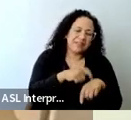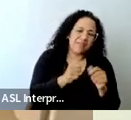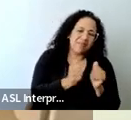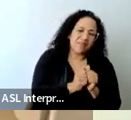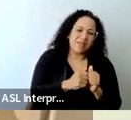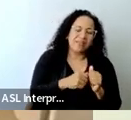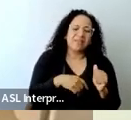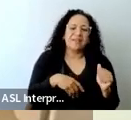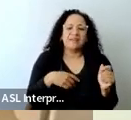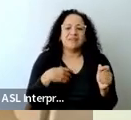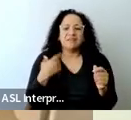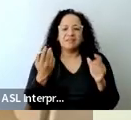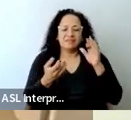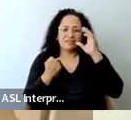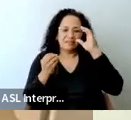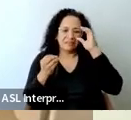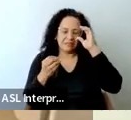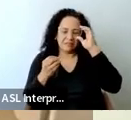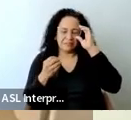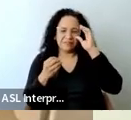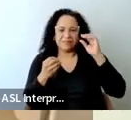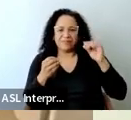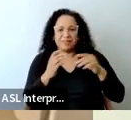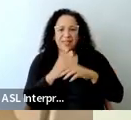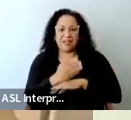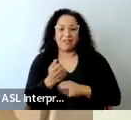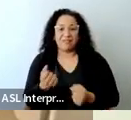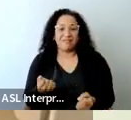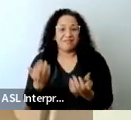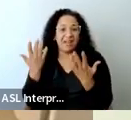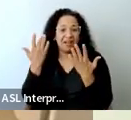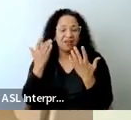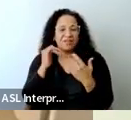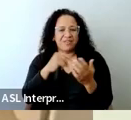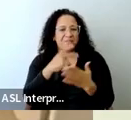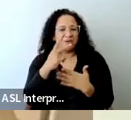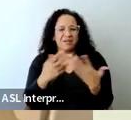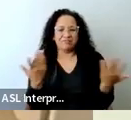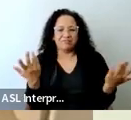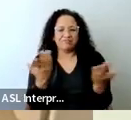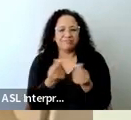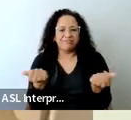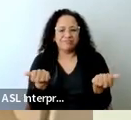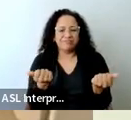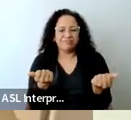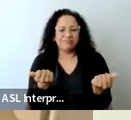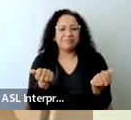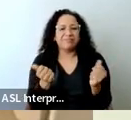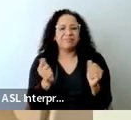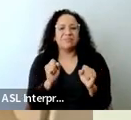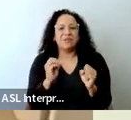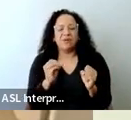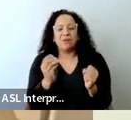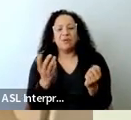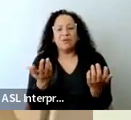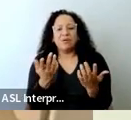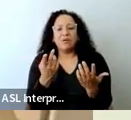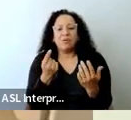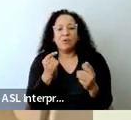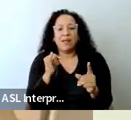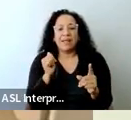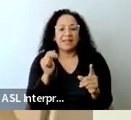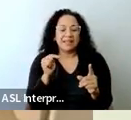with. And after the fire, that program just didn't exist anymore. So what